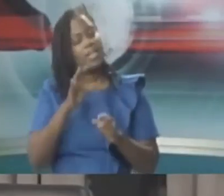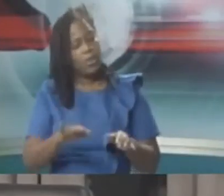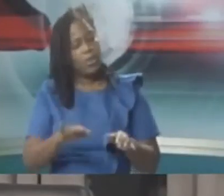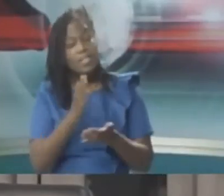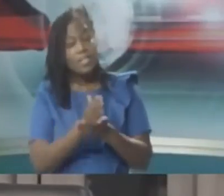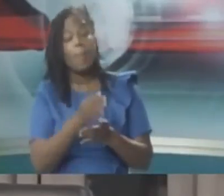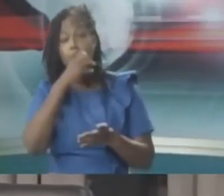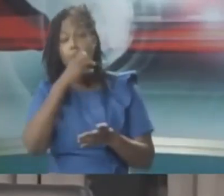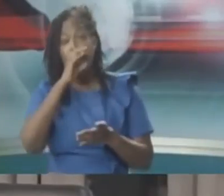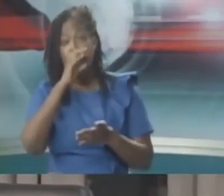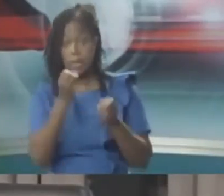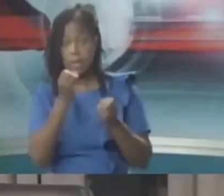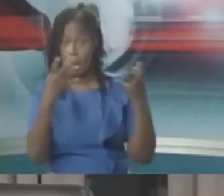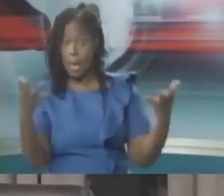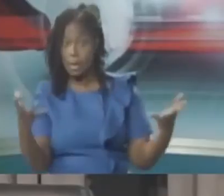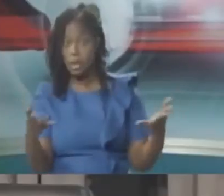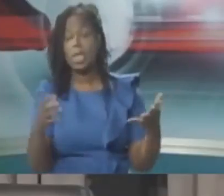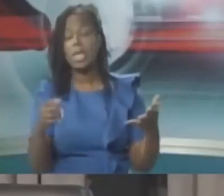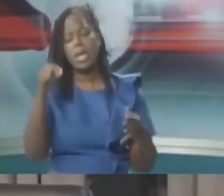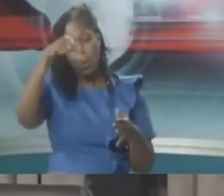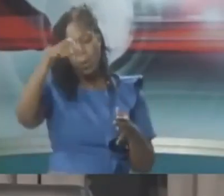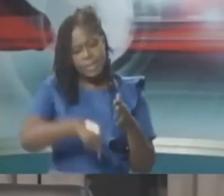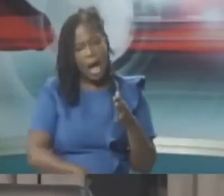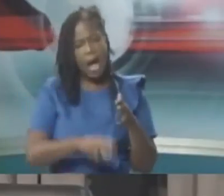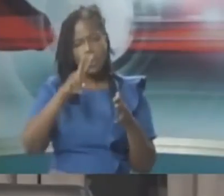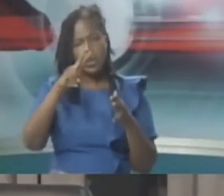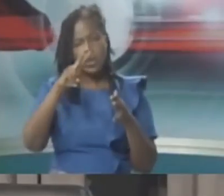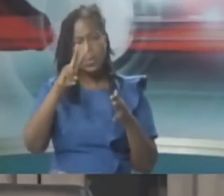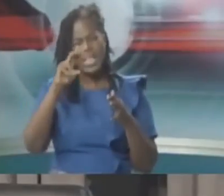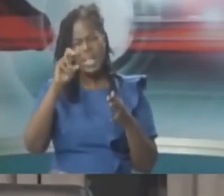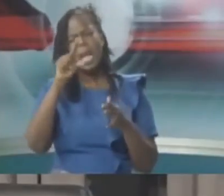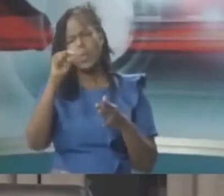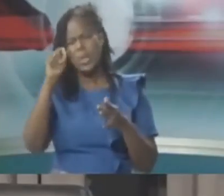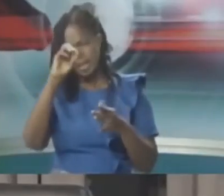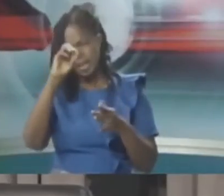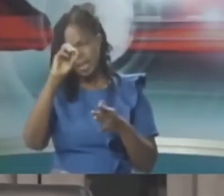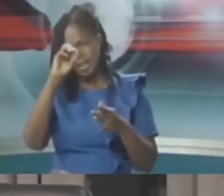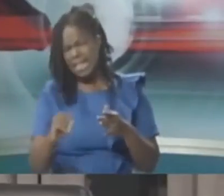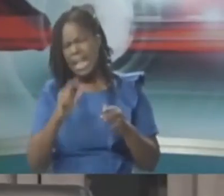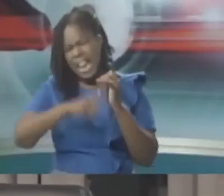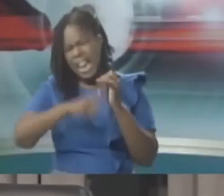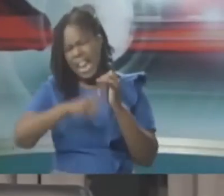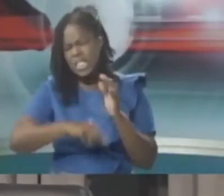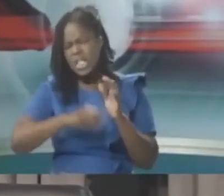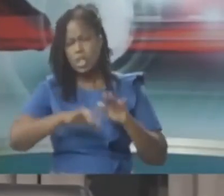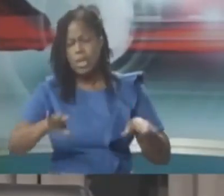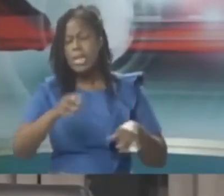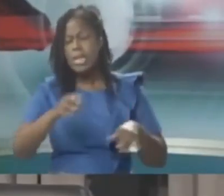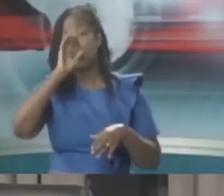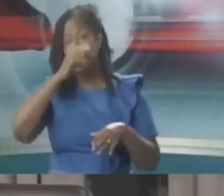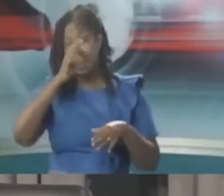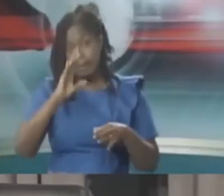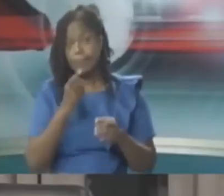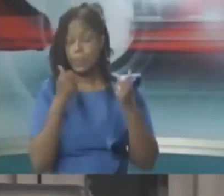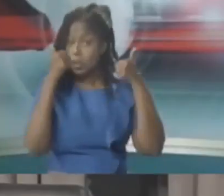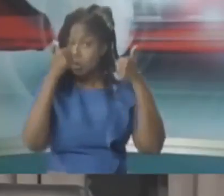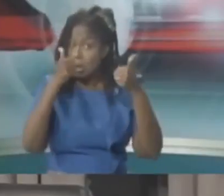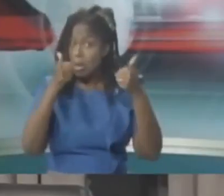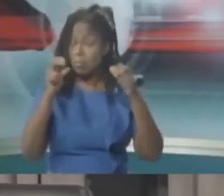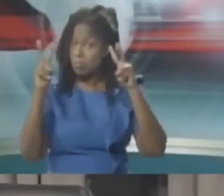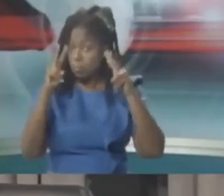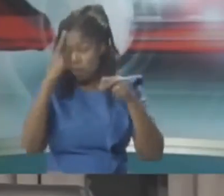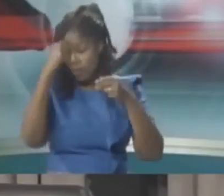about 6 months old, is that our accident and emergency admissions for repeat